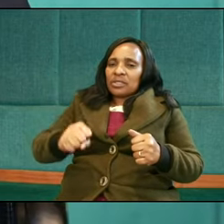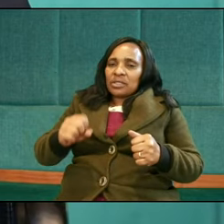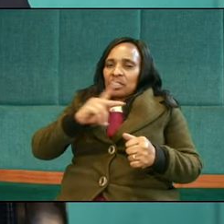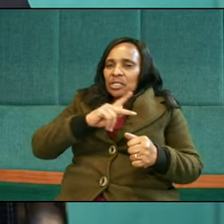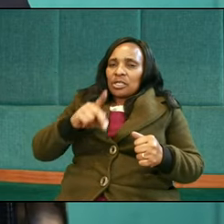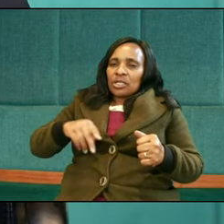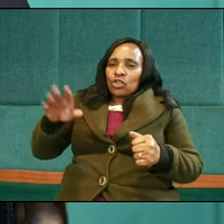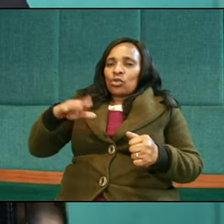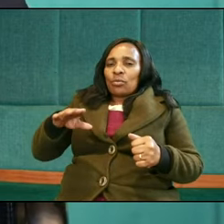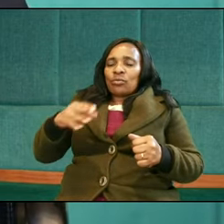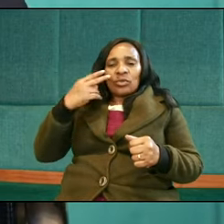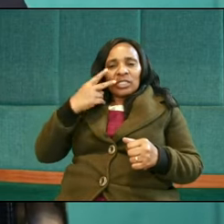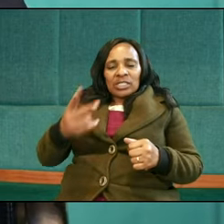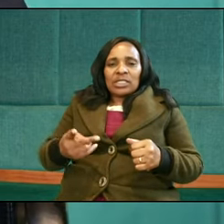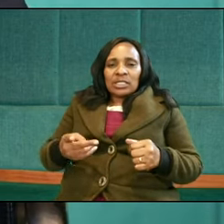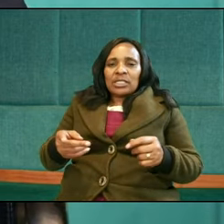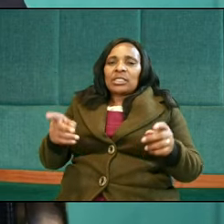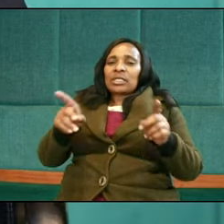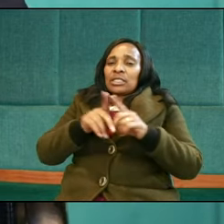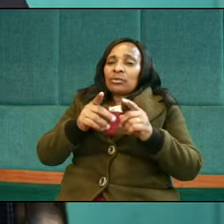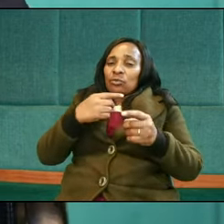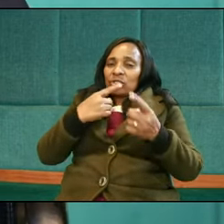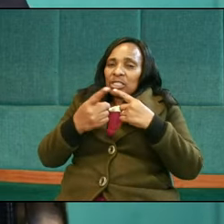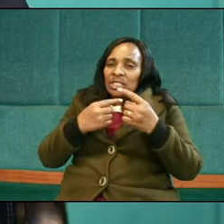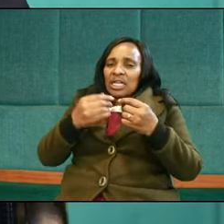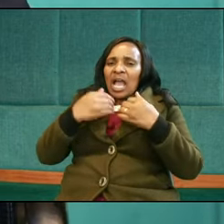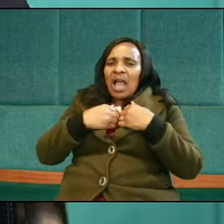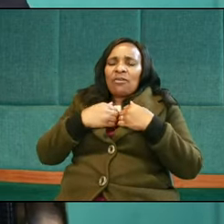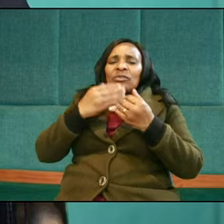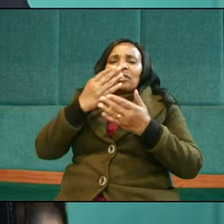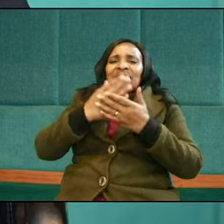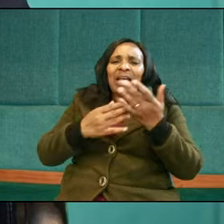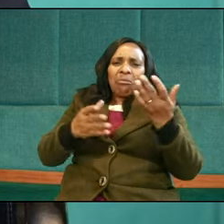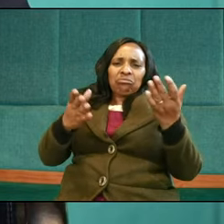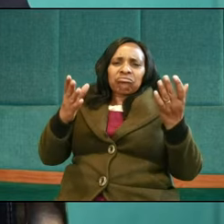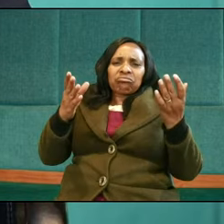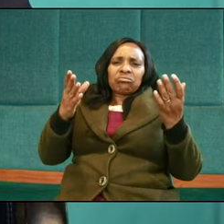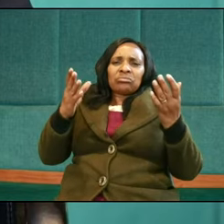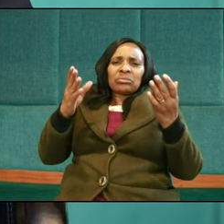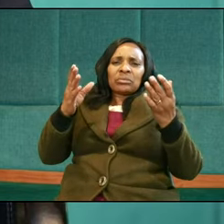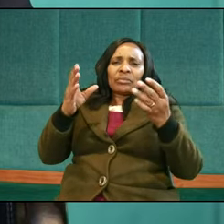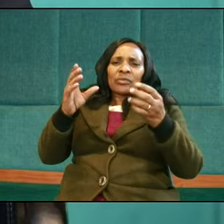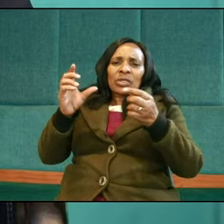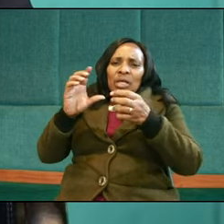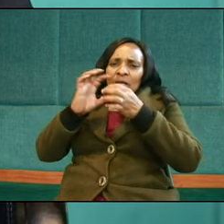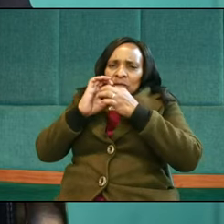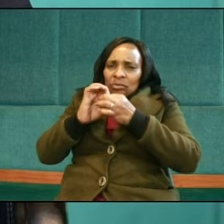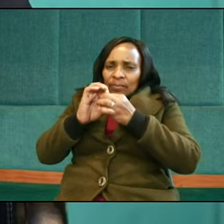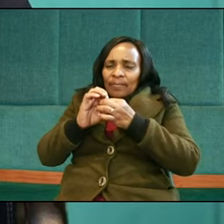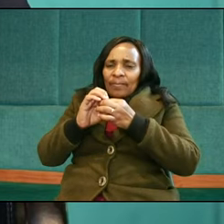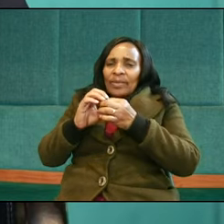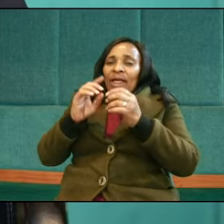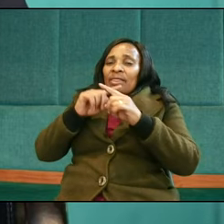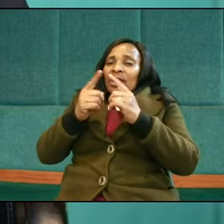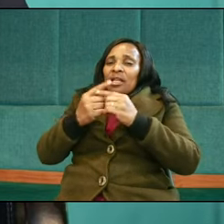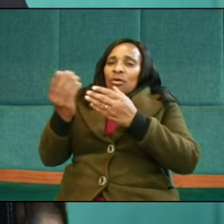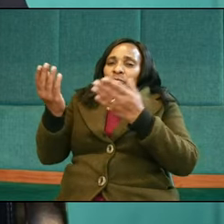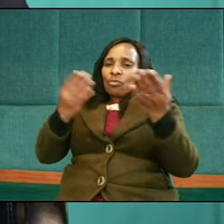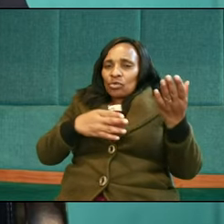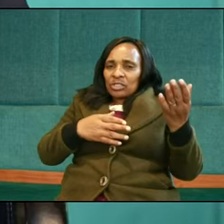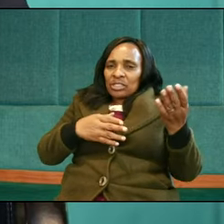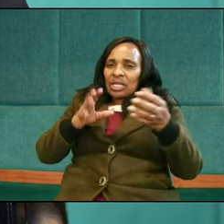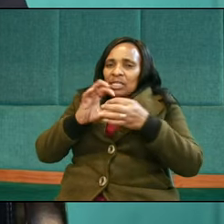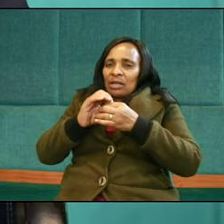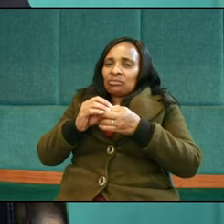we see that, as you said, he liked to have some ties. So he brought up a tie with Ahab as his